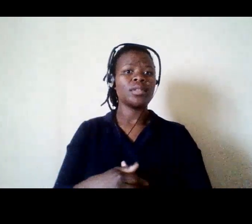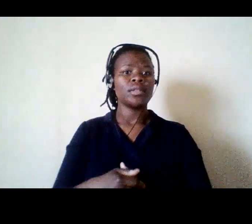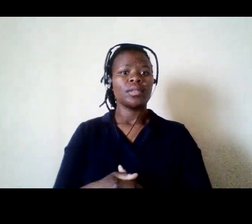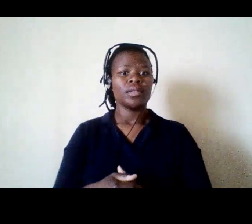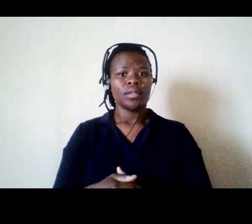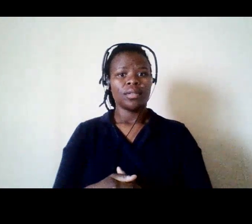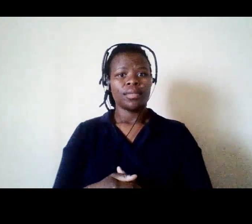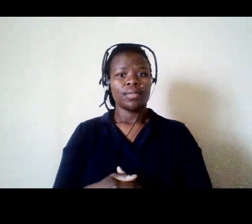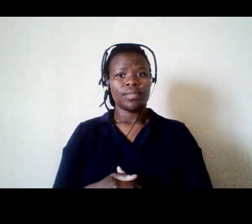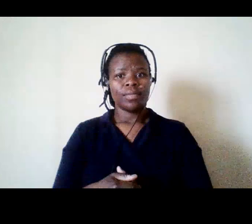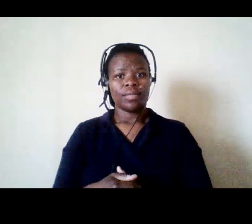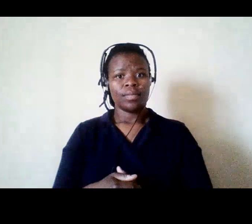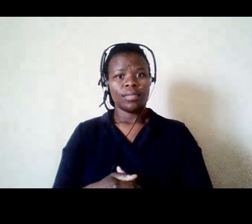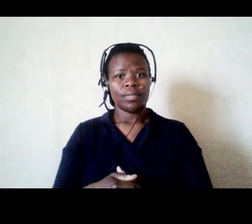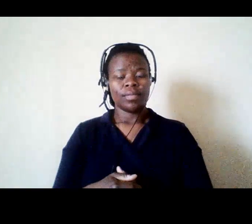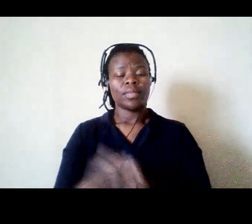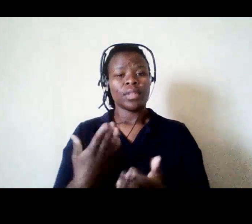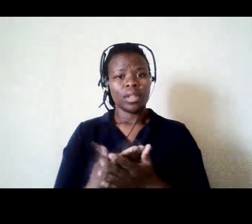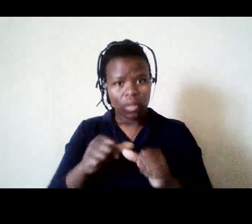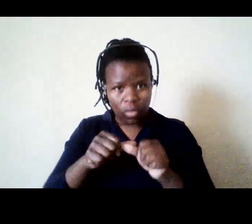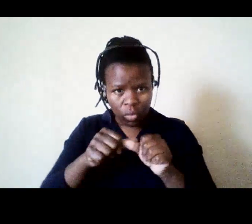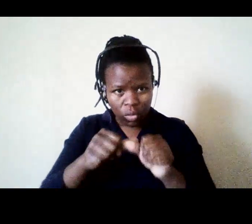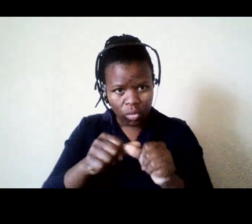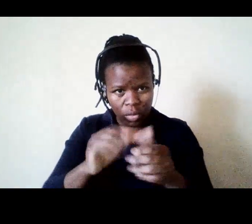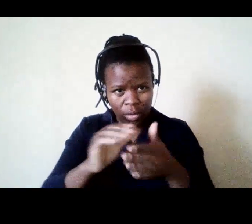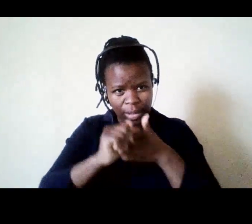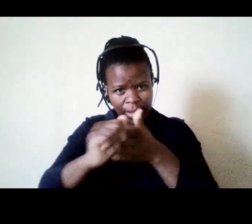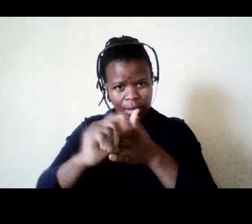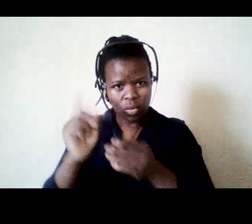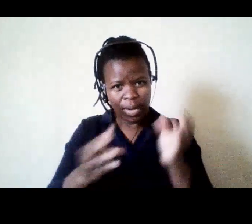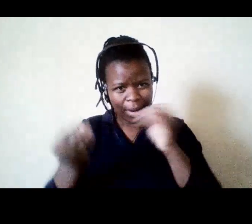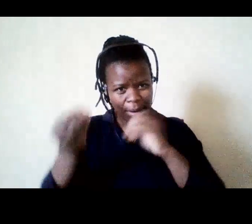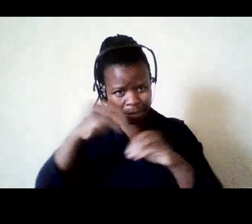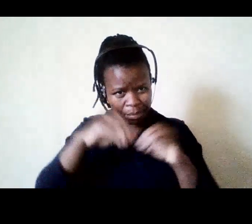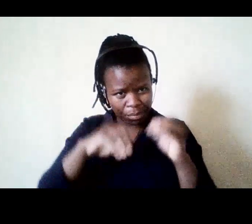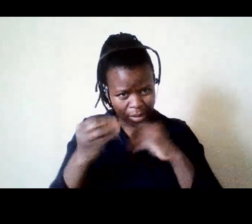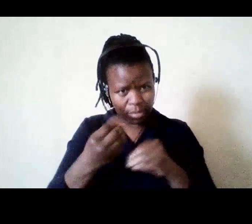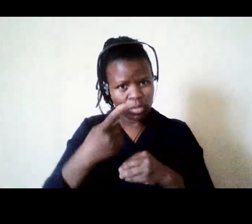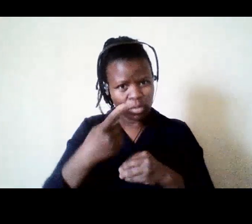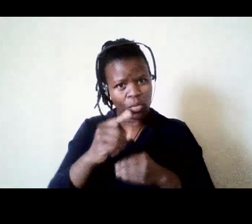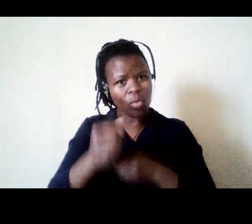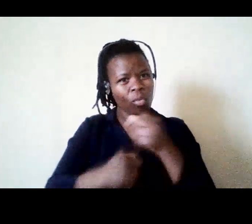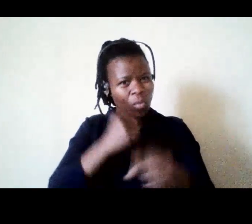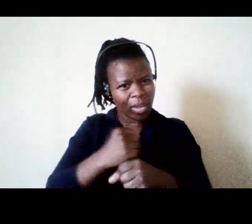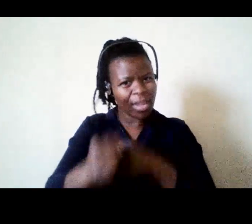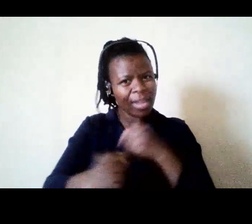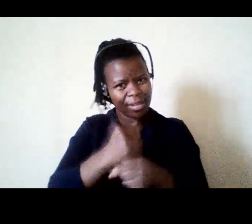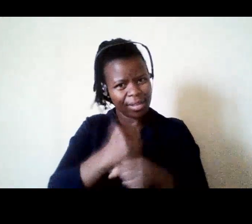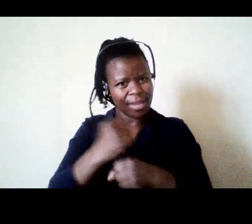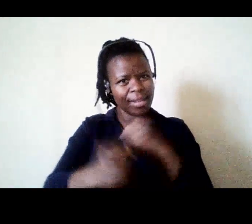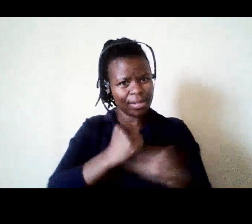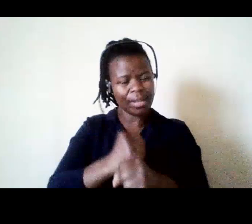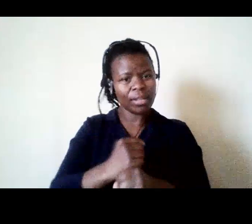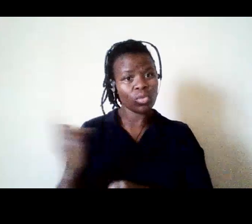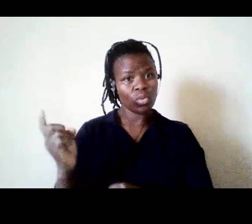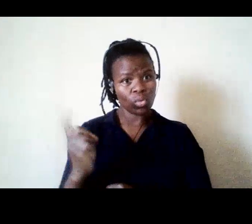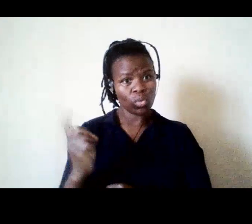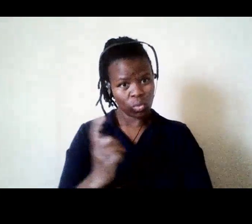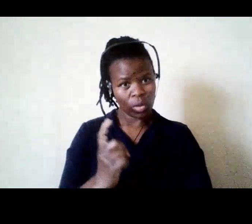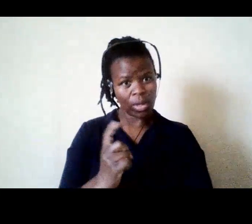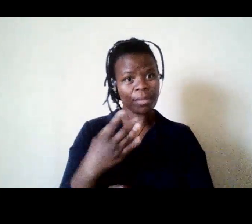to participation in society for decades and years to come. And that's why you people are scholars, and that's why I keep telling